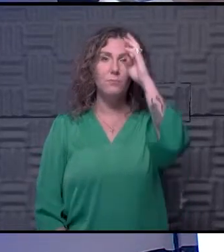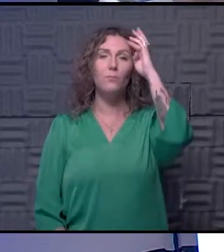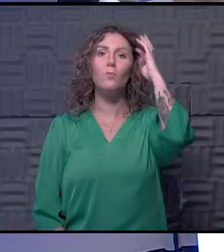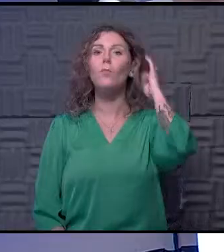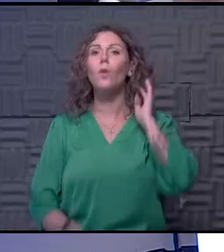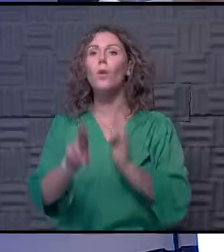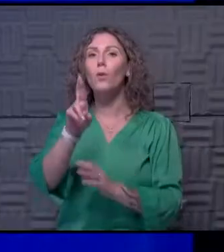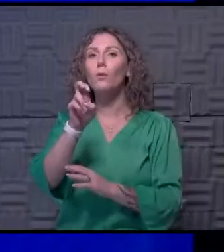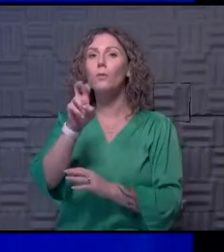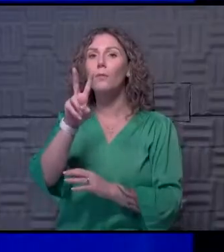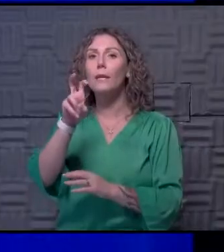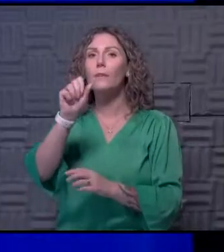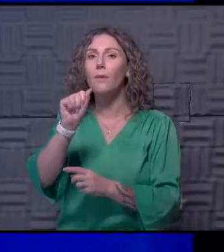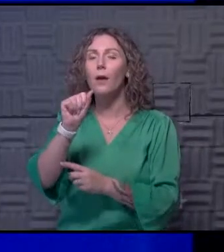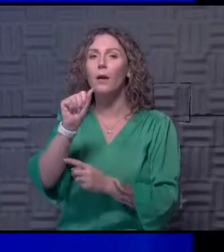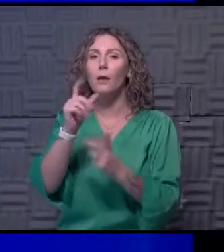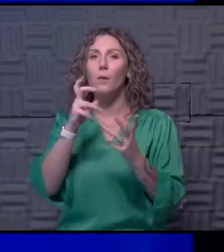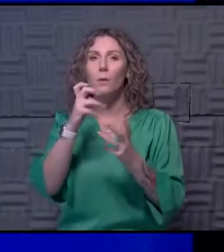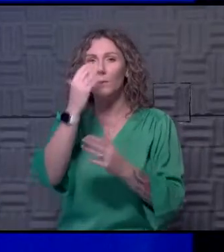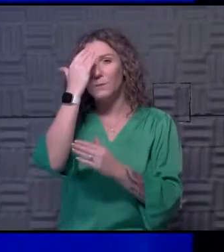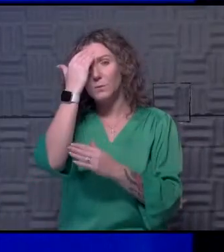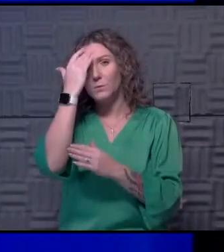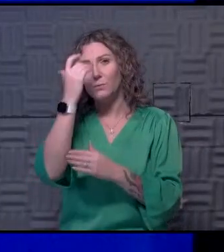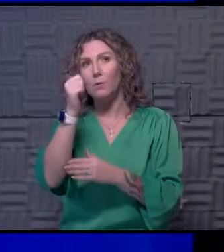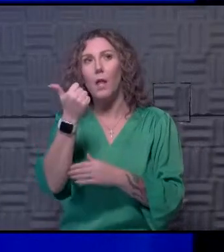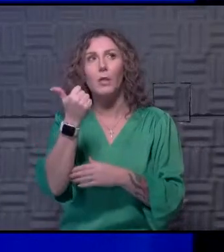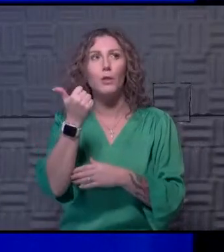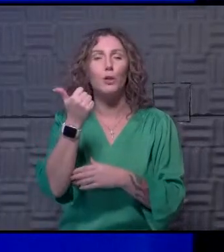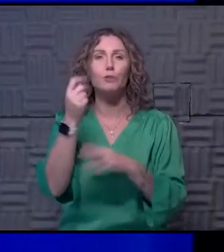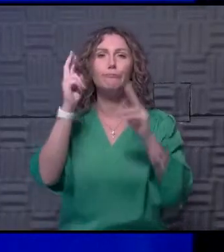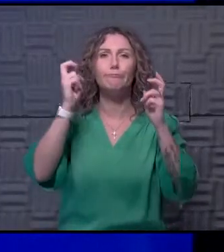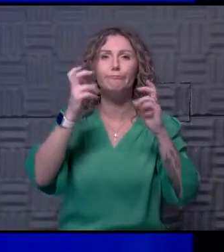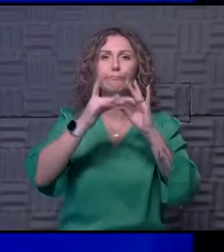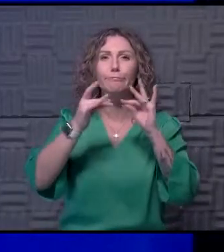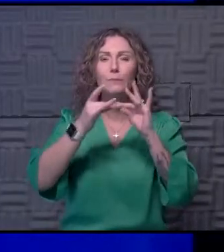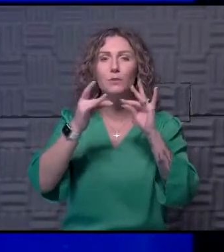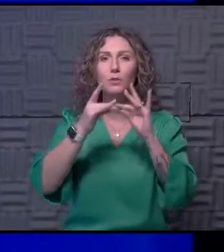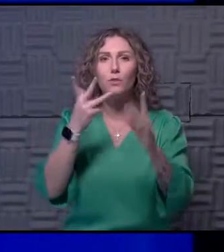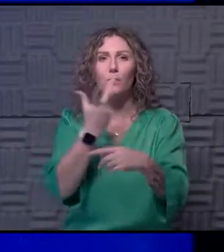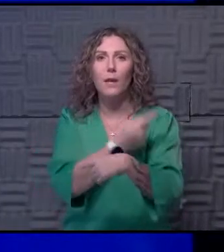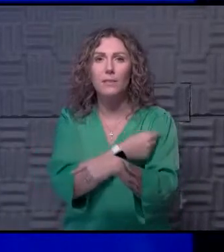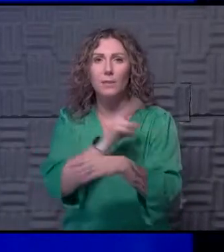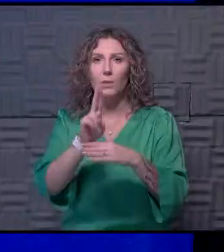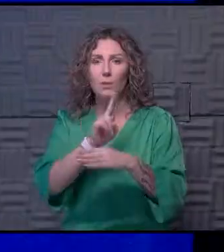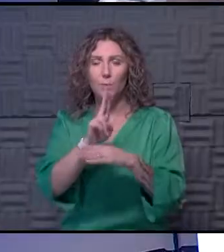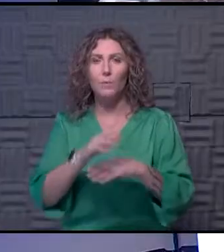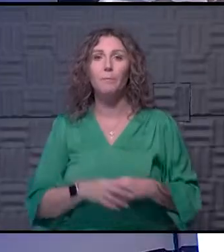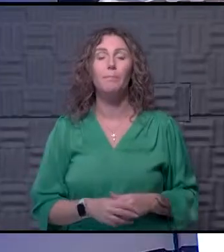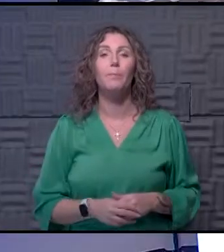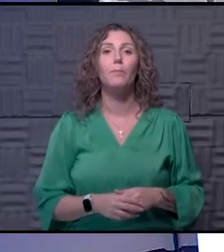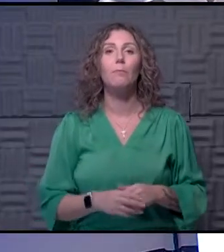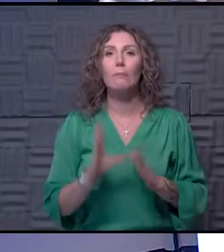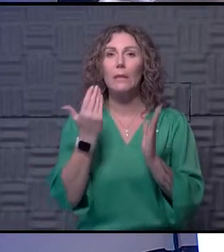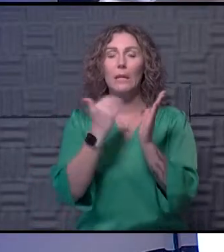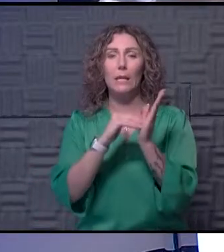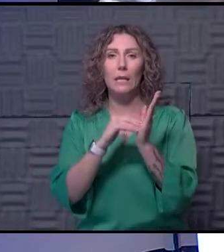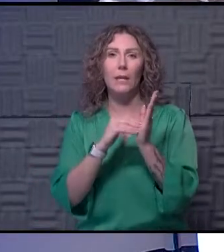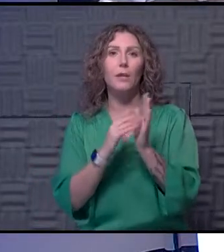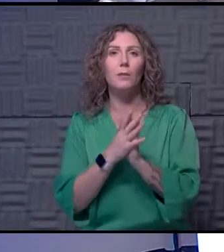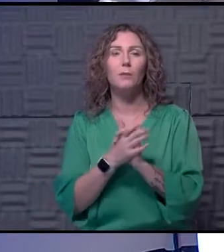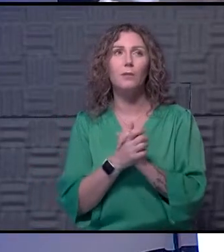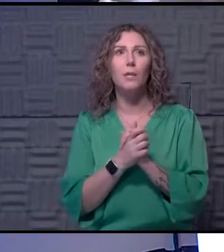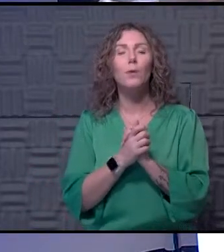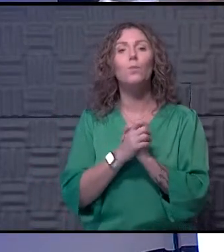Riva wants to know, what are some other messenger vaccines that we have been using? You know, they again, a lot of this